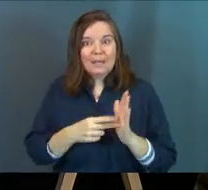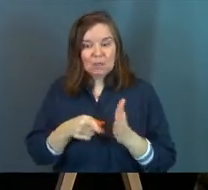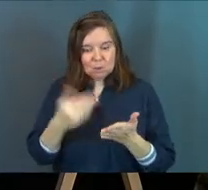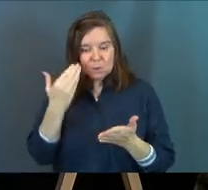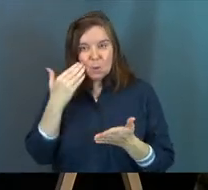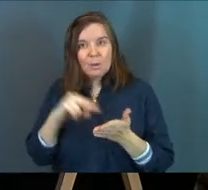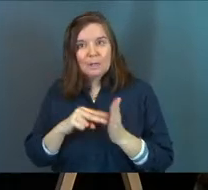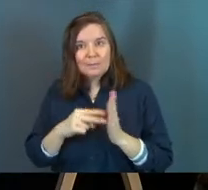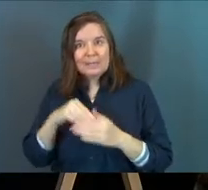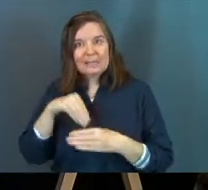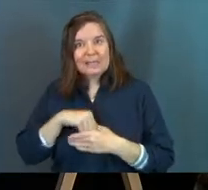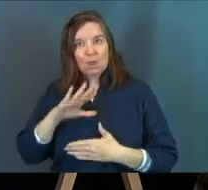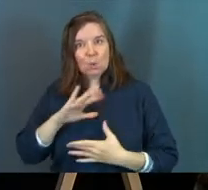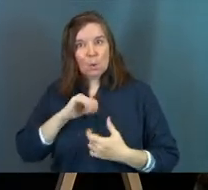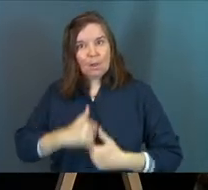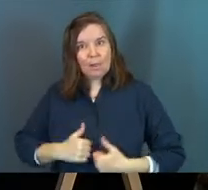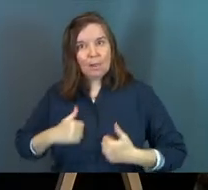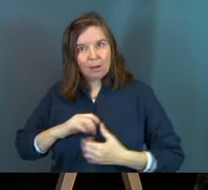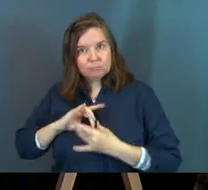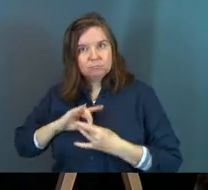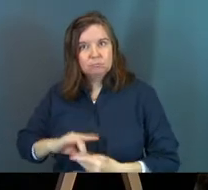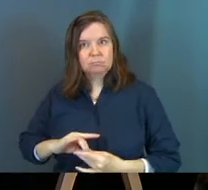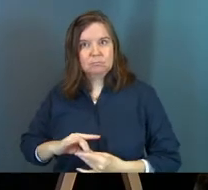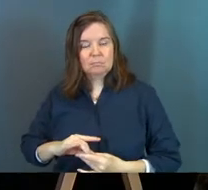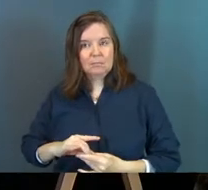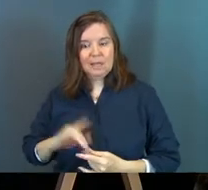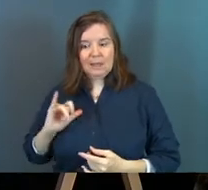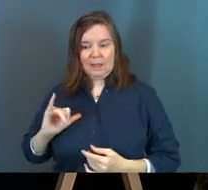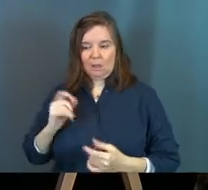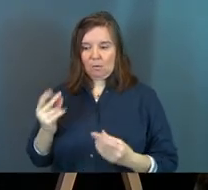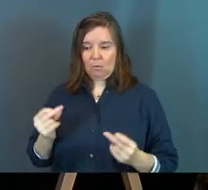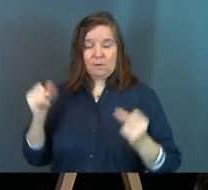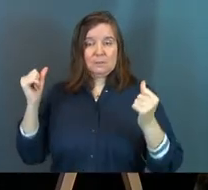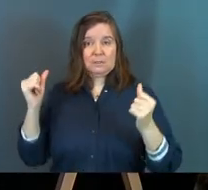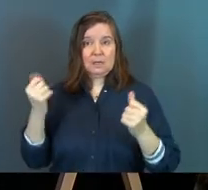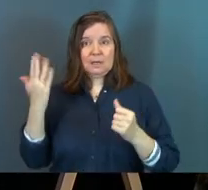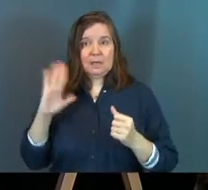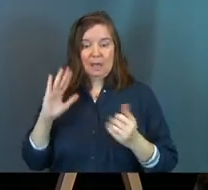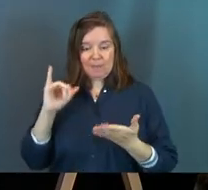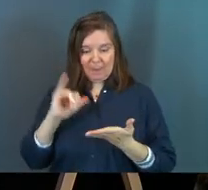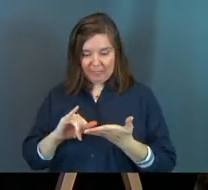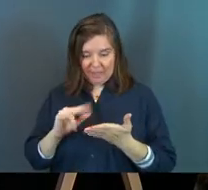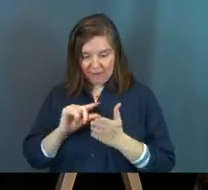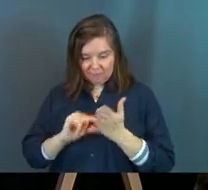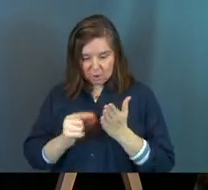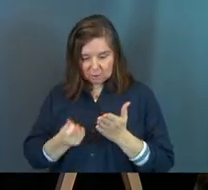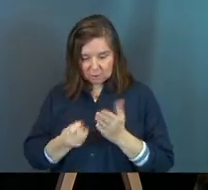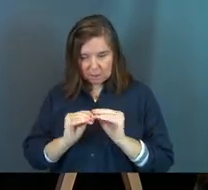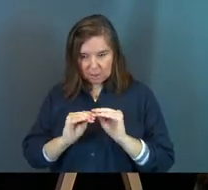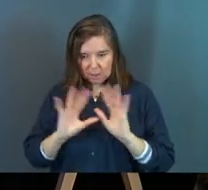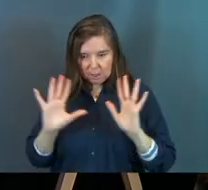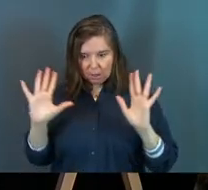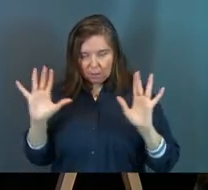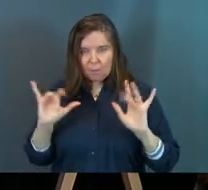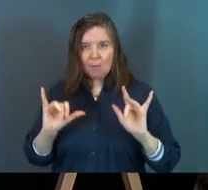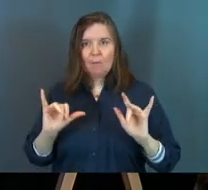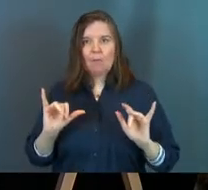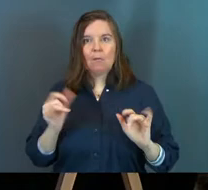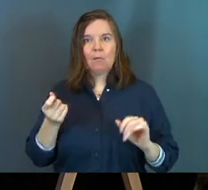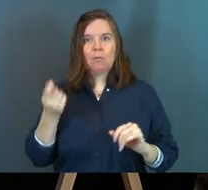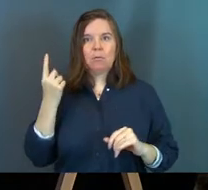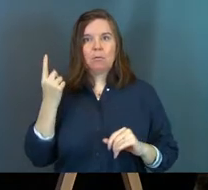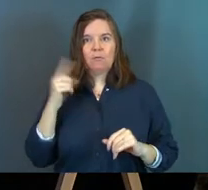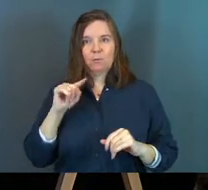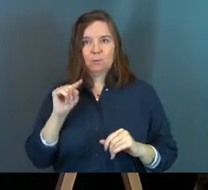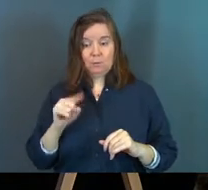You know what it means in your life. It's like all of a sudden God made that verse on the page glow off the page